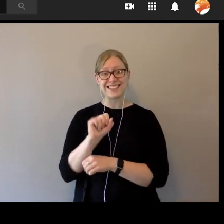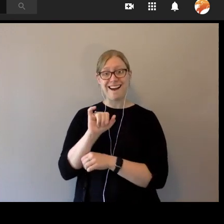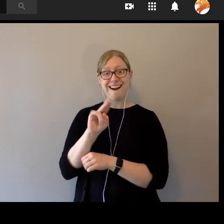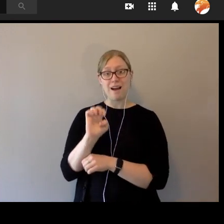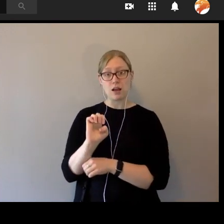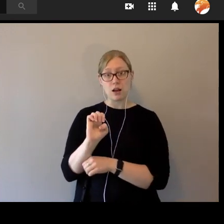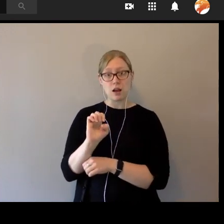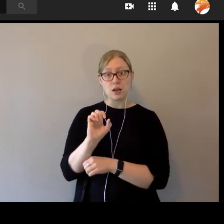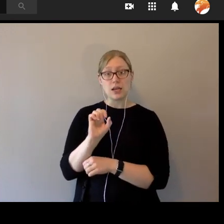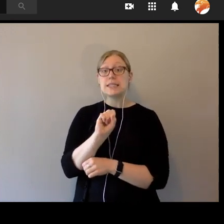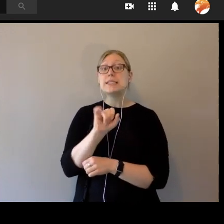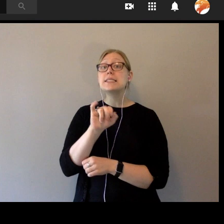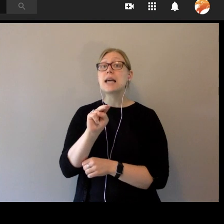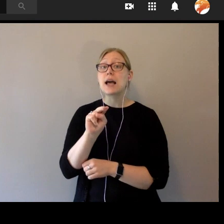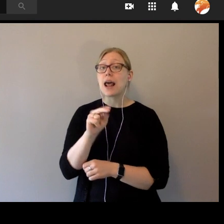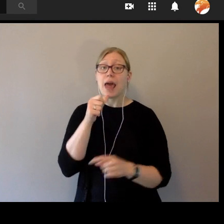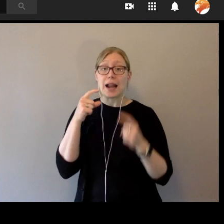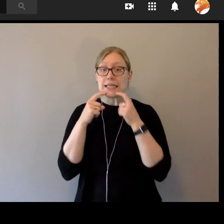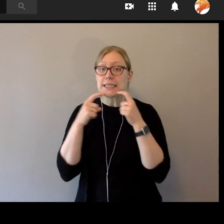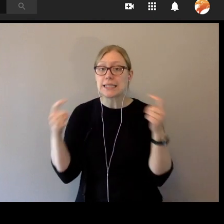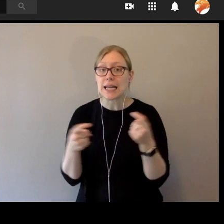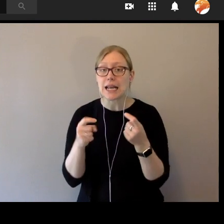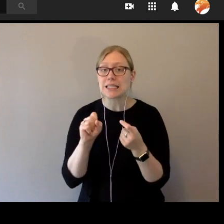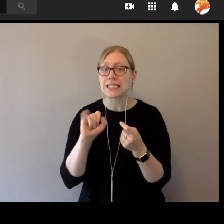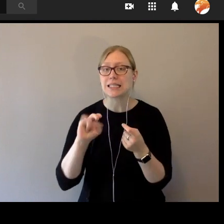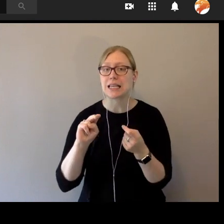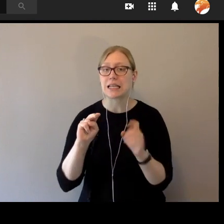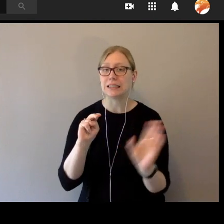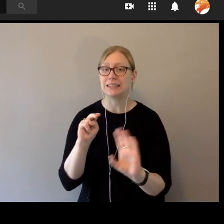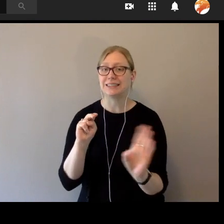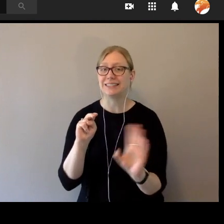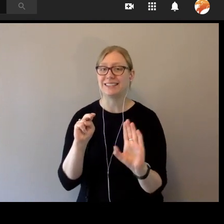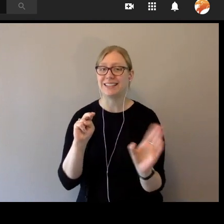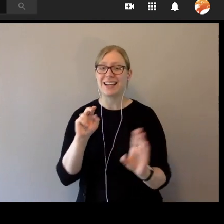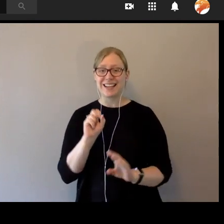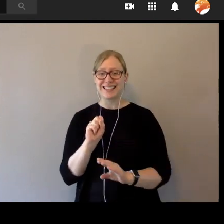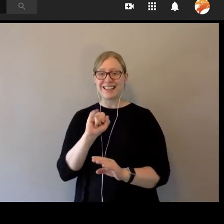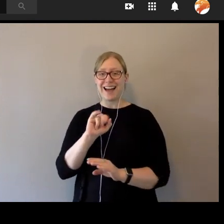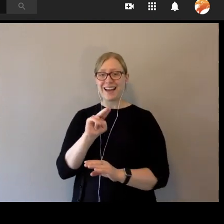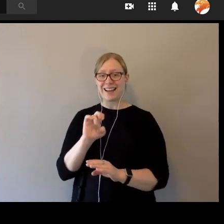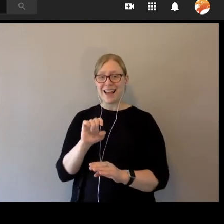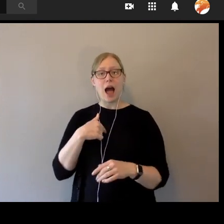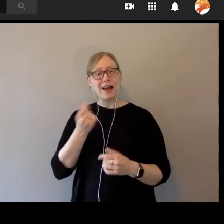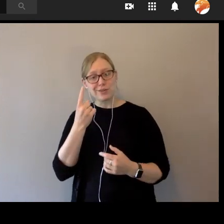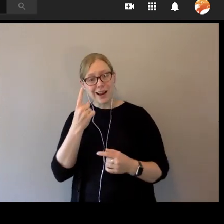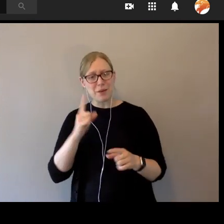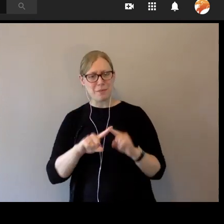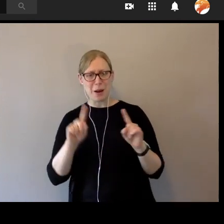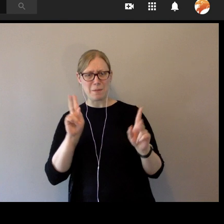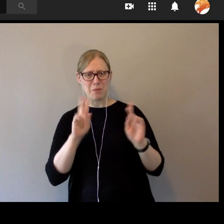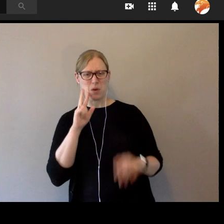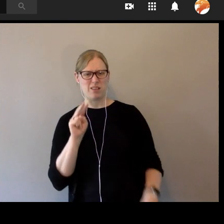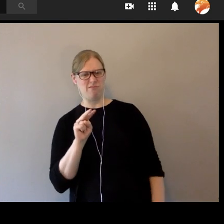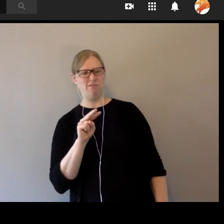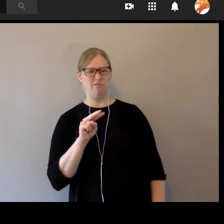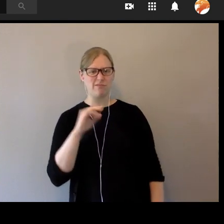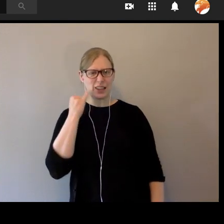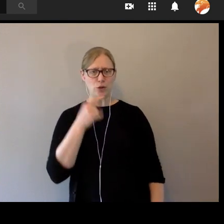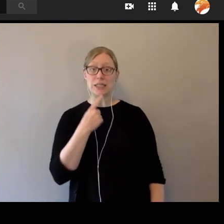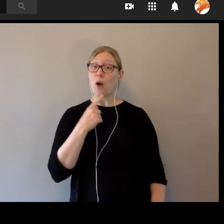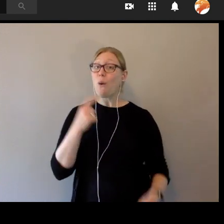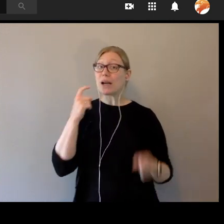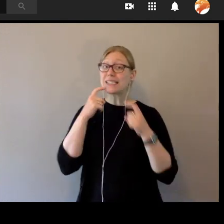S-I-N, it's sine. We say sine, not sin. I understand what you mean, but people are going to look at you funny if